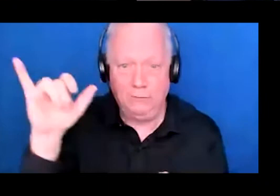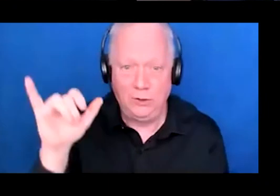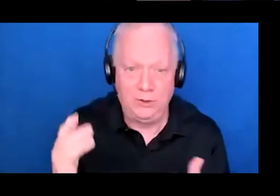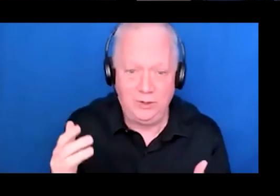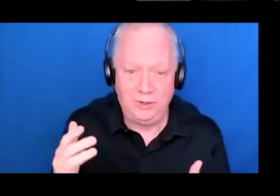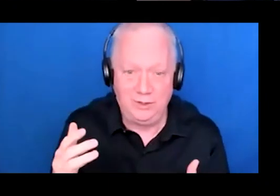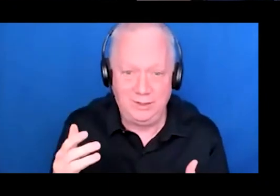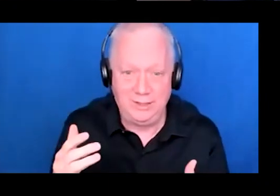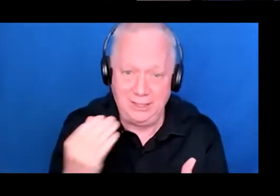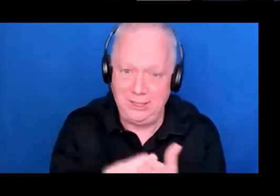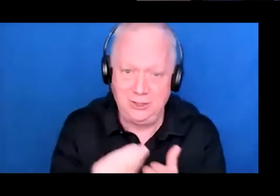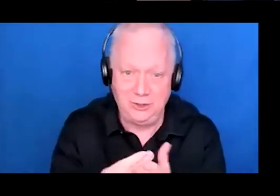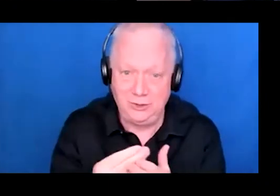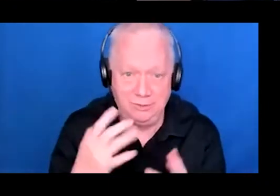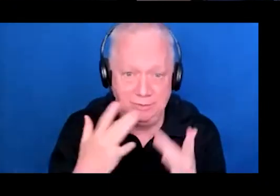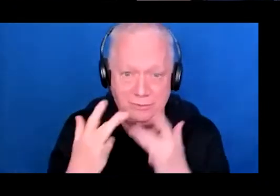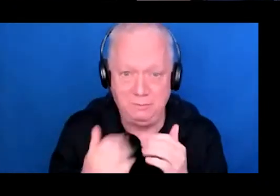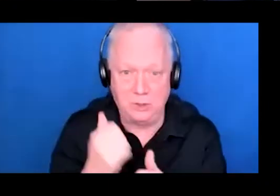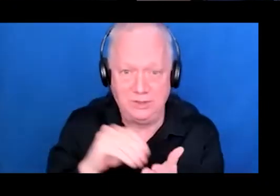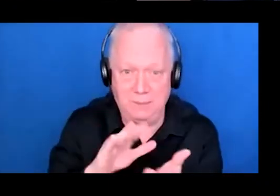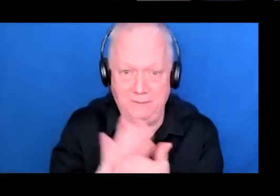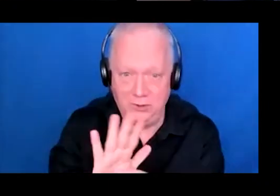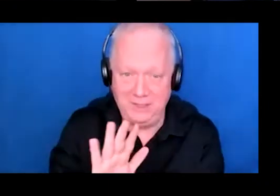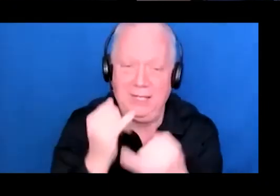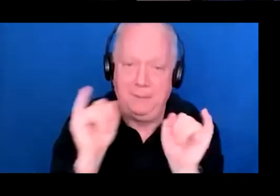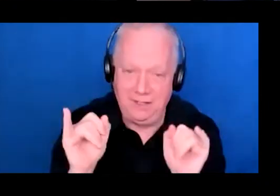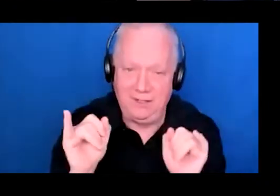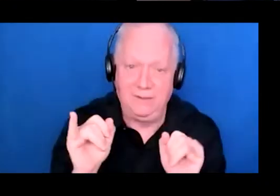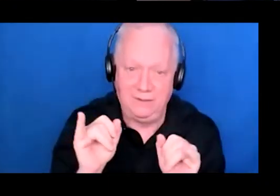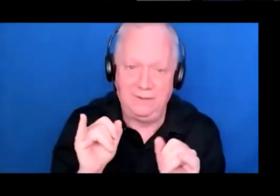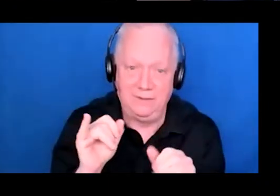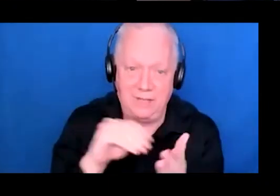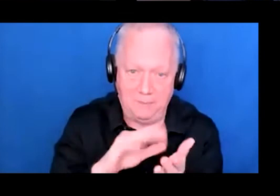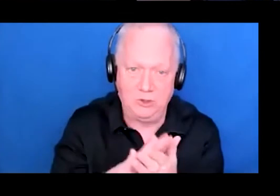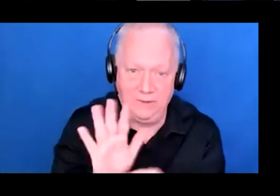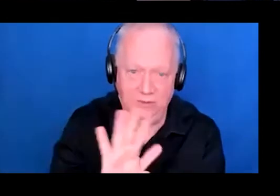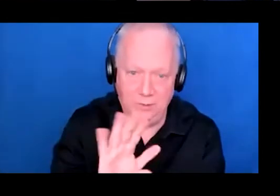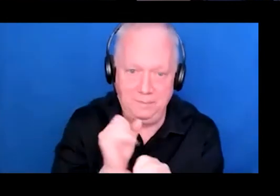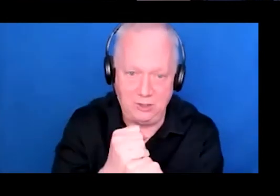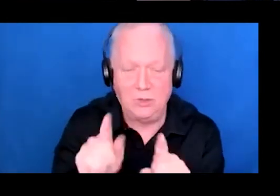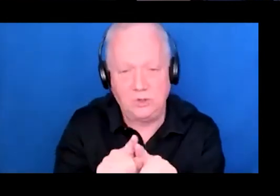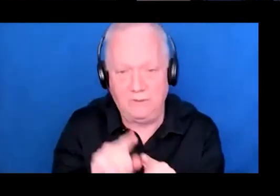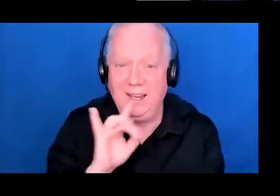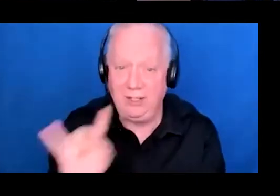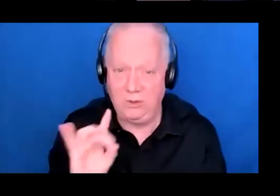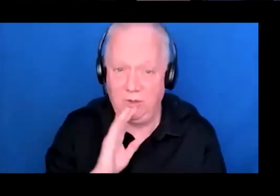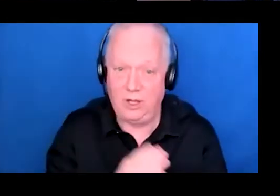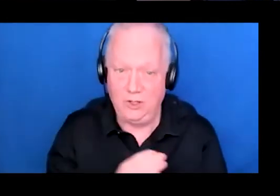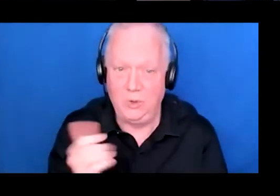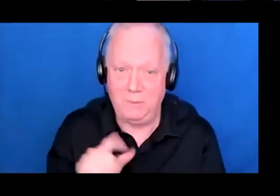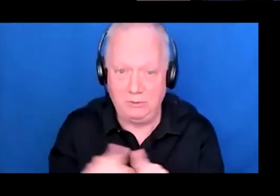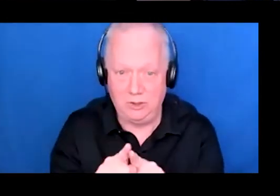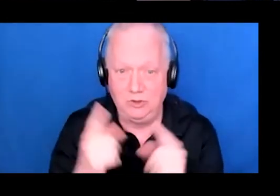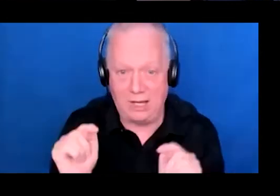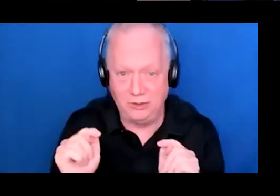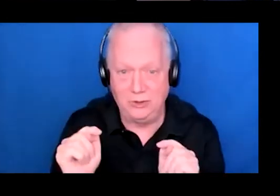issue for, I think, most documentary filmmakers, independent documentary filmmakers. And I have an 8-year-old daughter who I'm also